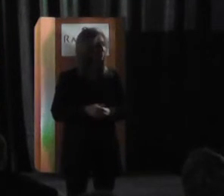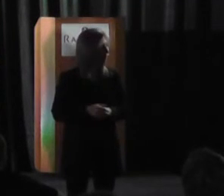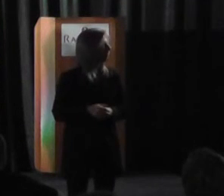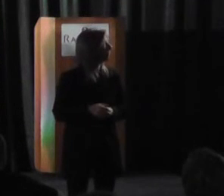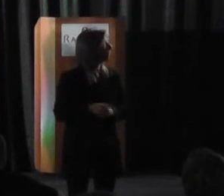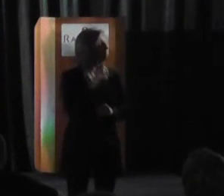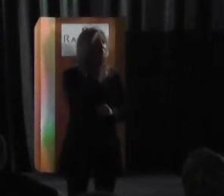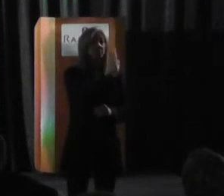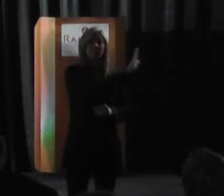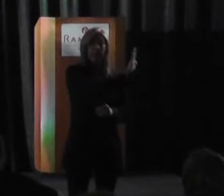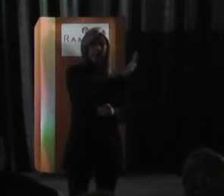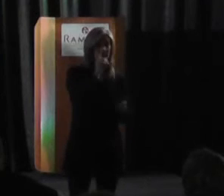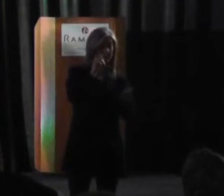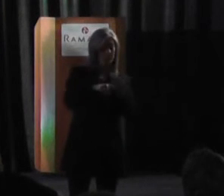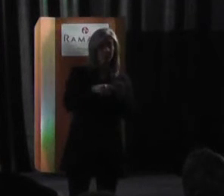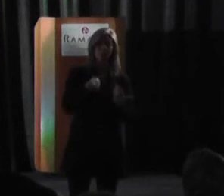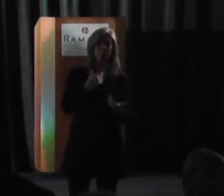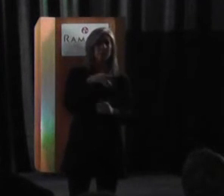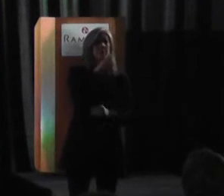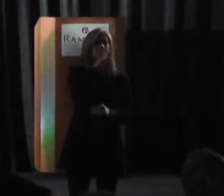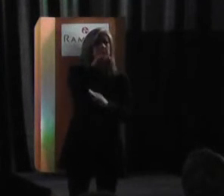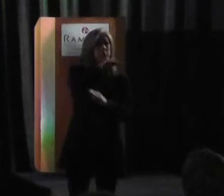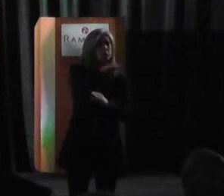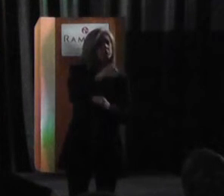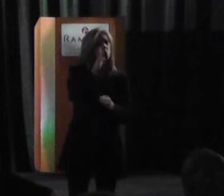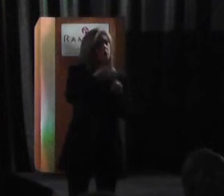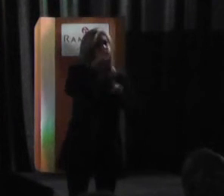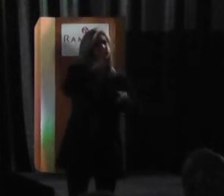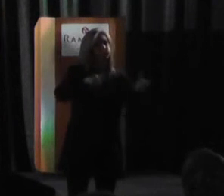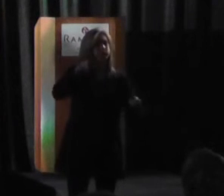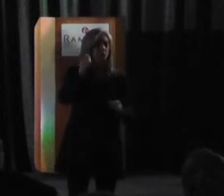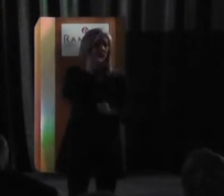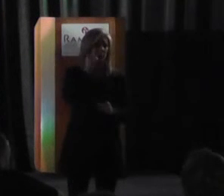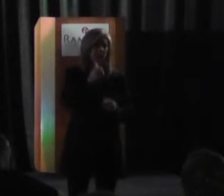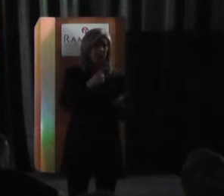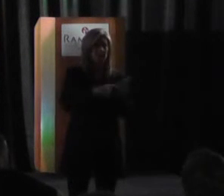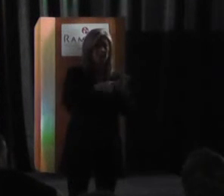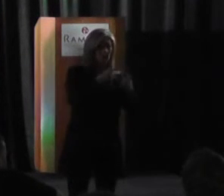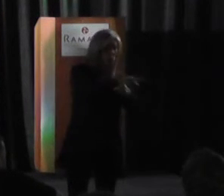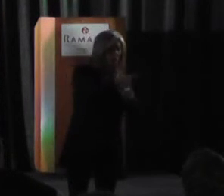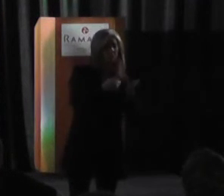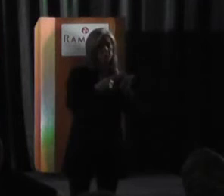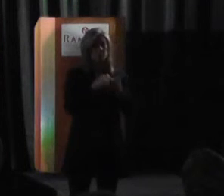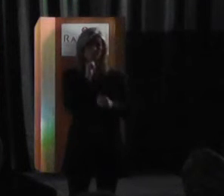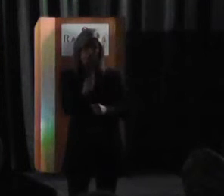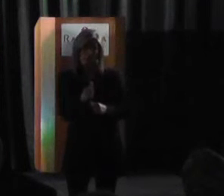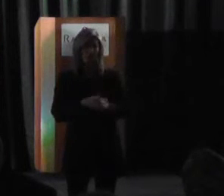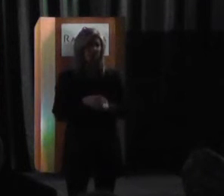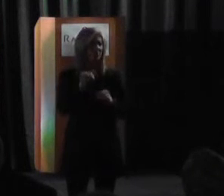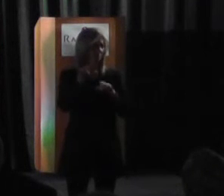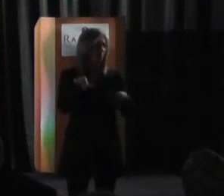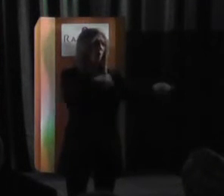most people, their stuttering goes in ups and downs. Another famous person that you've probably heard of is